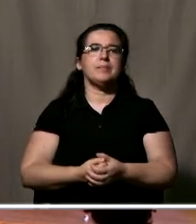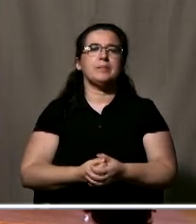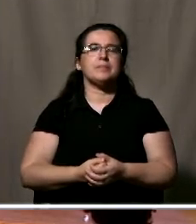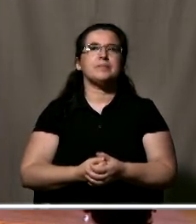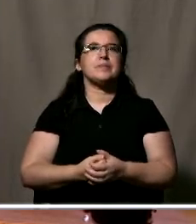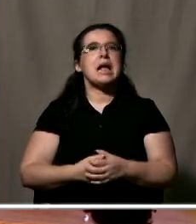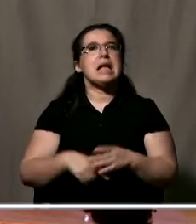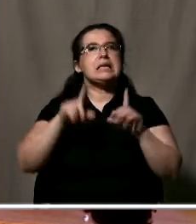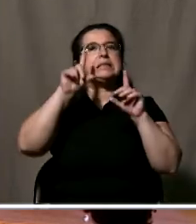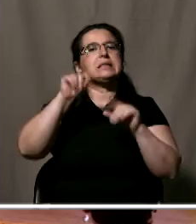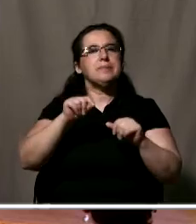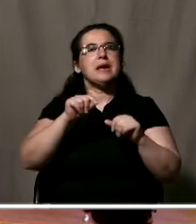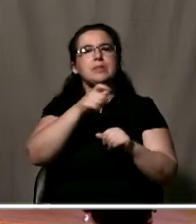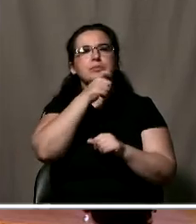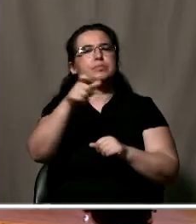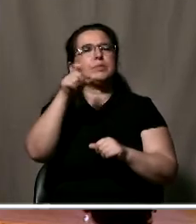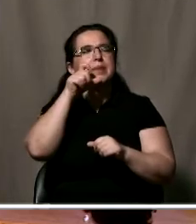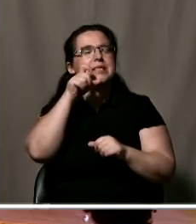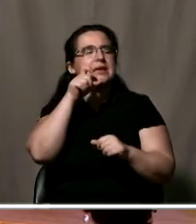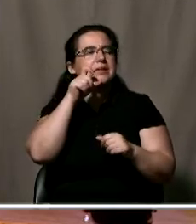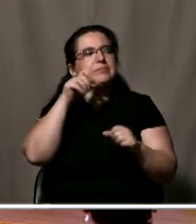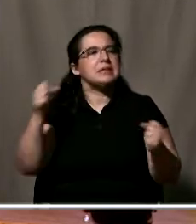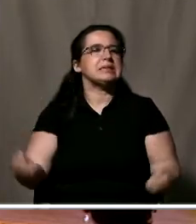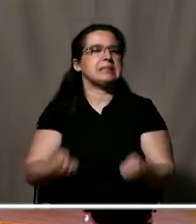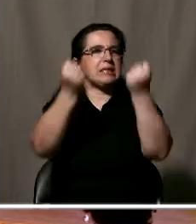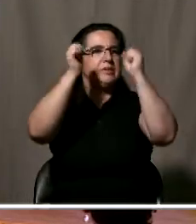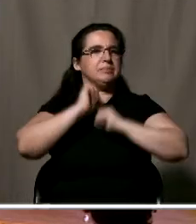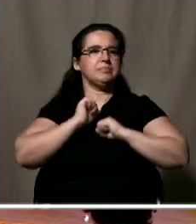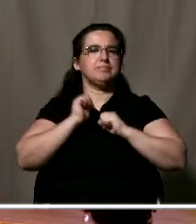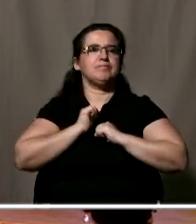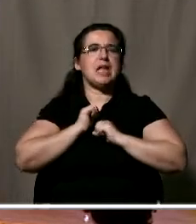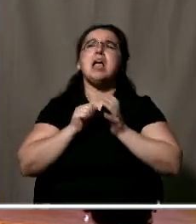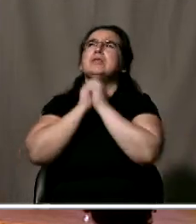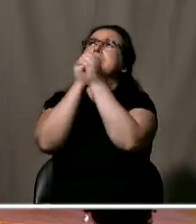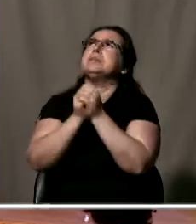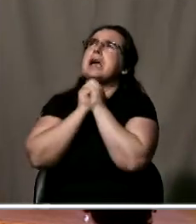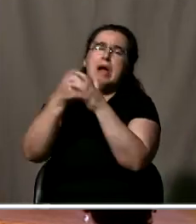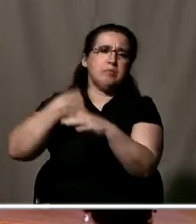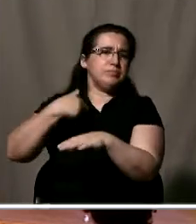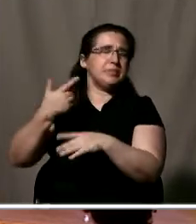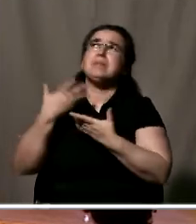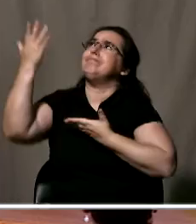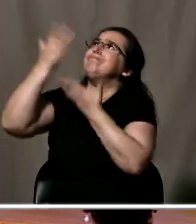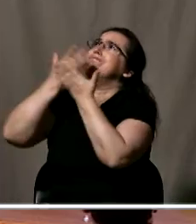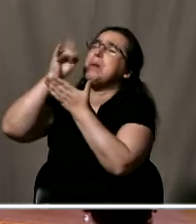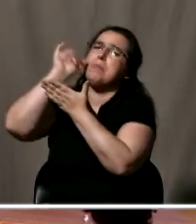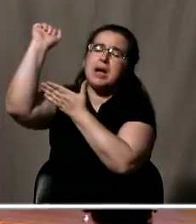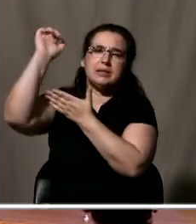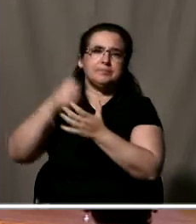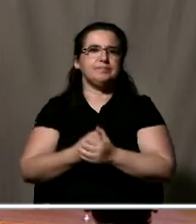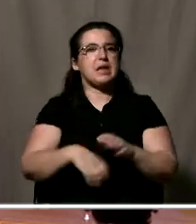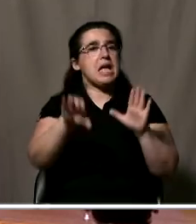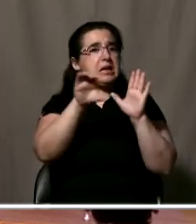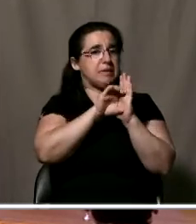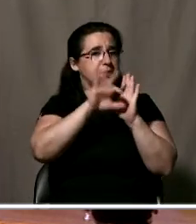fez um voto sagrado para I see my intercessor. Vejo o meu intercessor. In Hebrews chapter 8. Em Hebreus capítulo 8. I see the one that wants to write the law